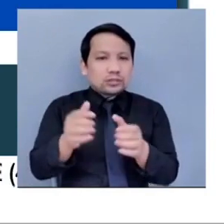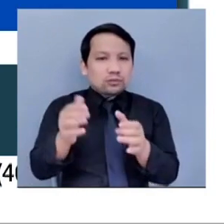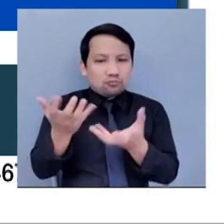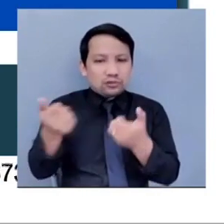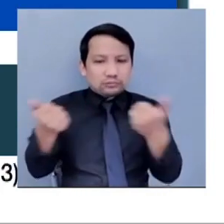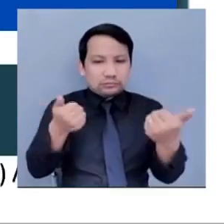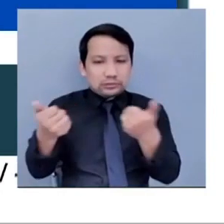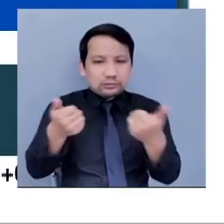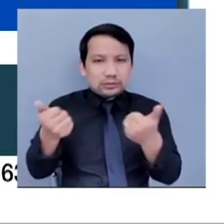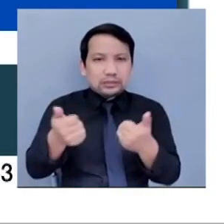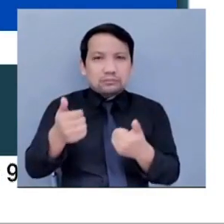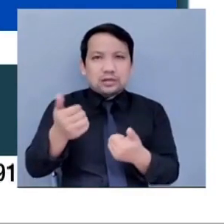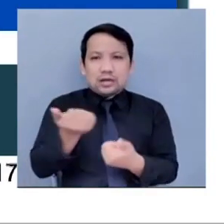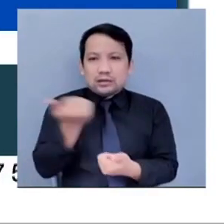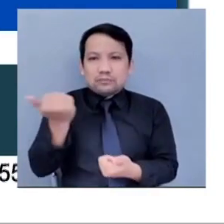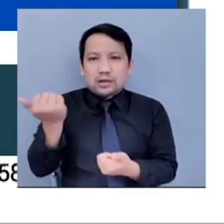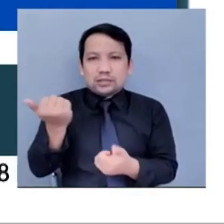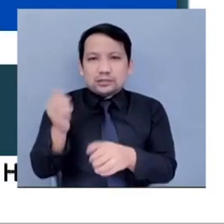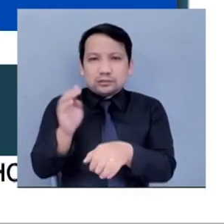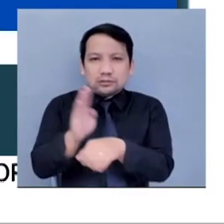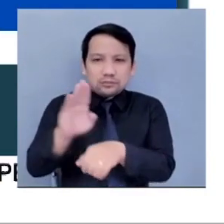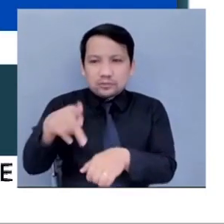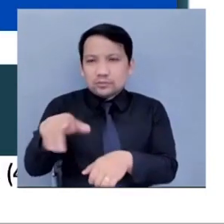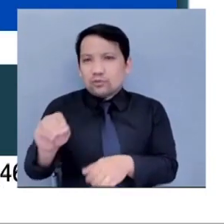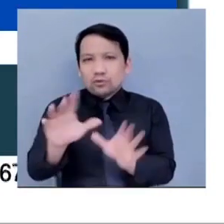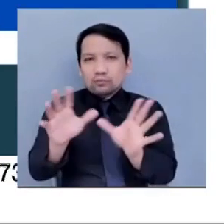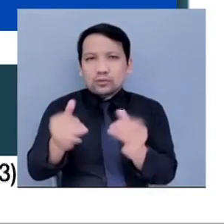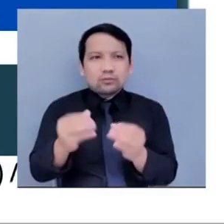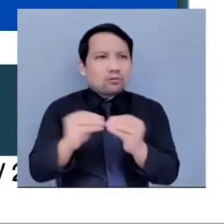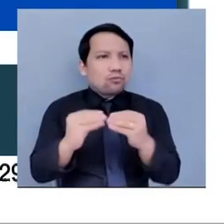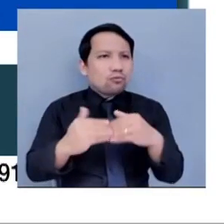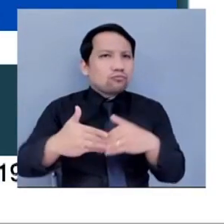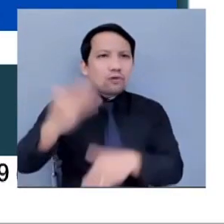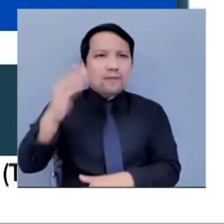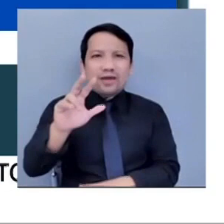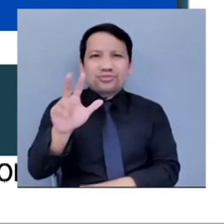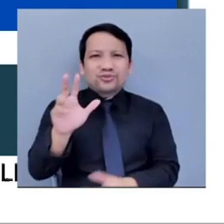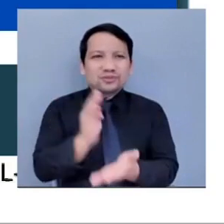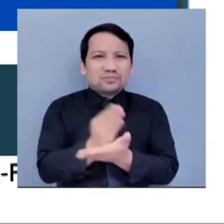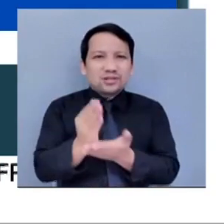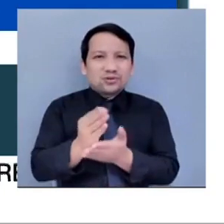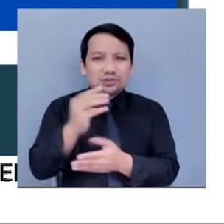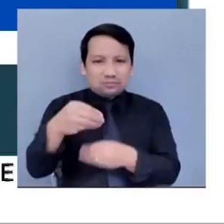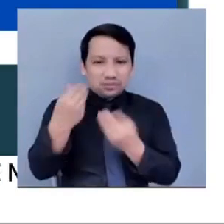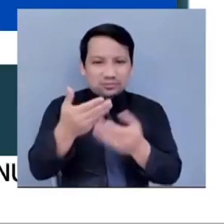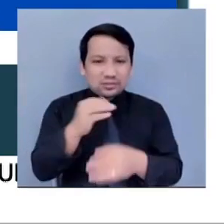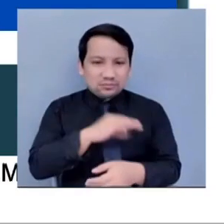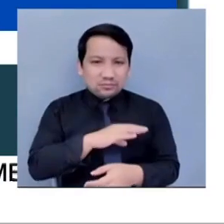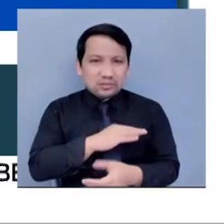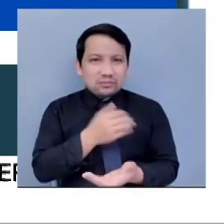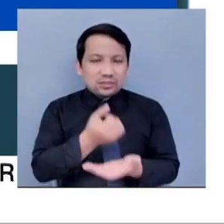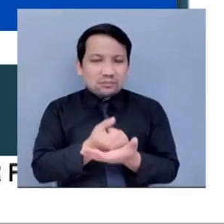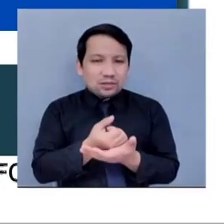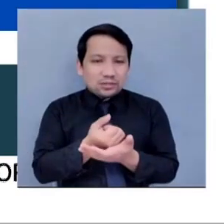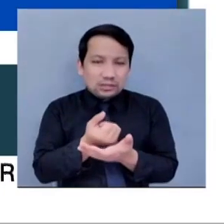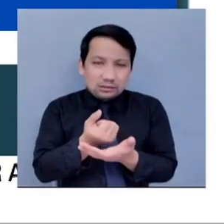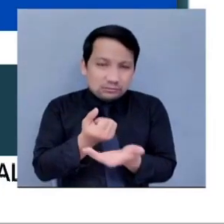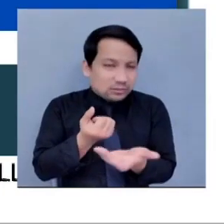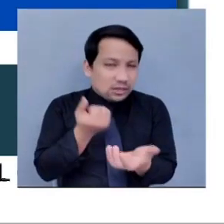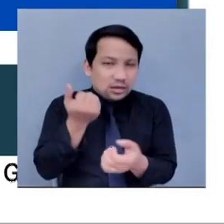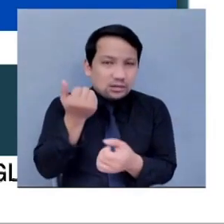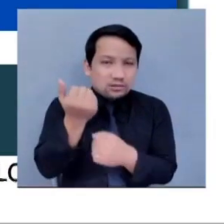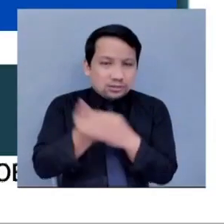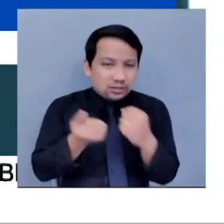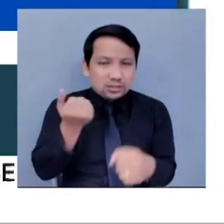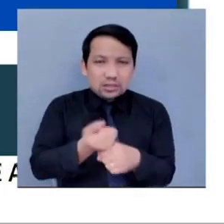and save on costs. So that's earning more than $30 billion per year, and still the prospects are still bright, even